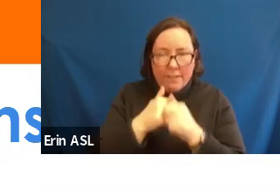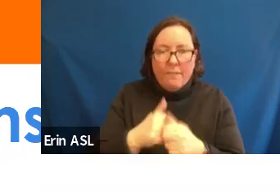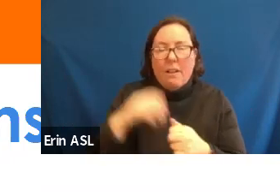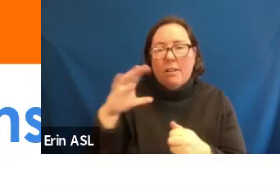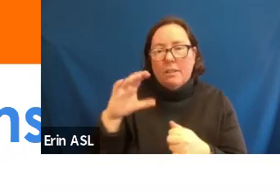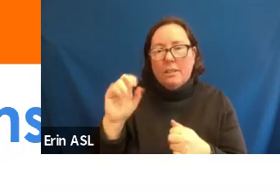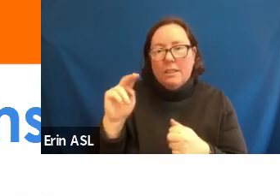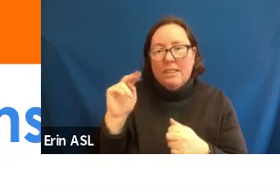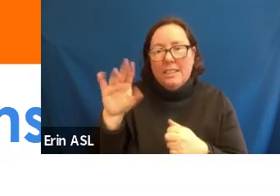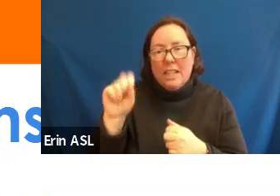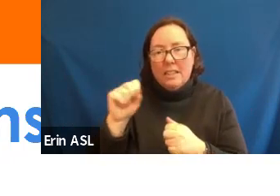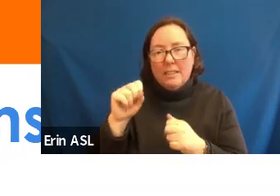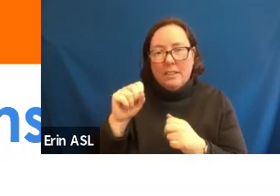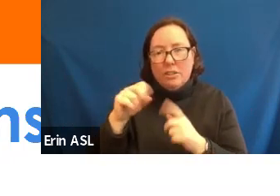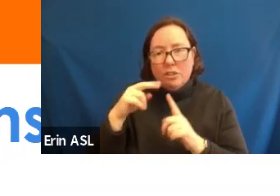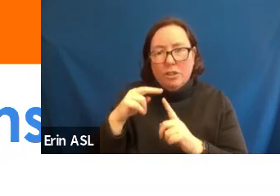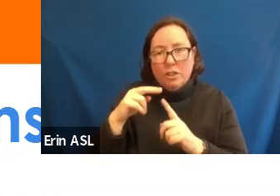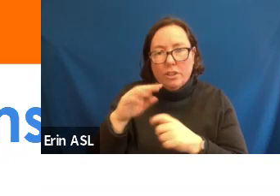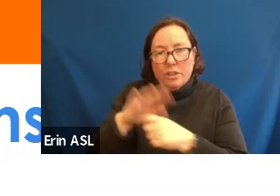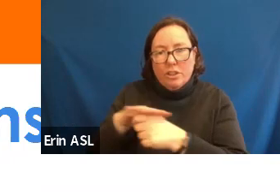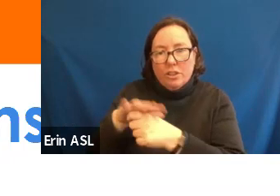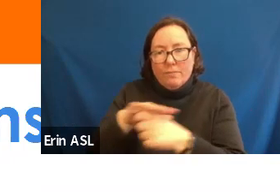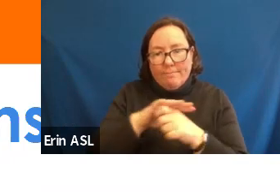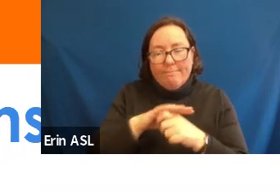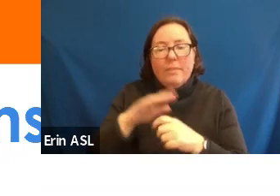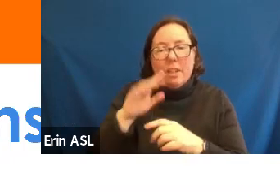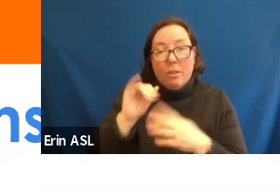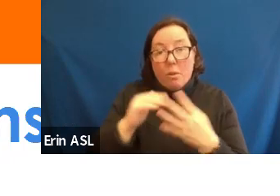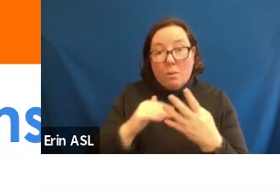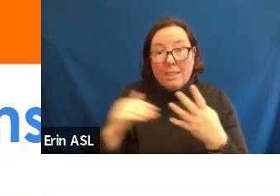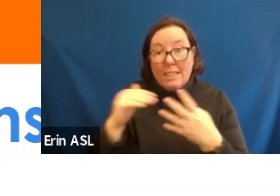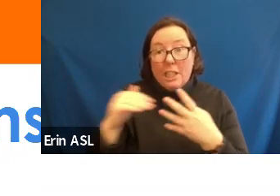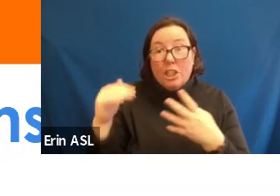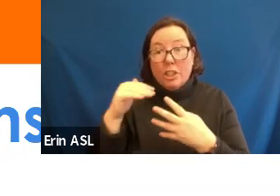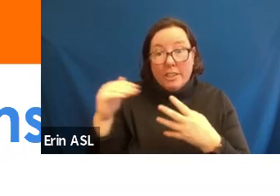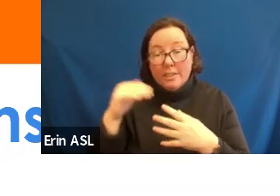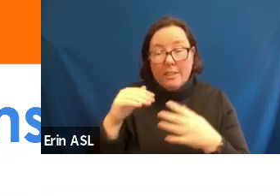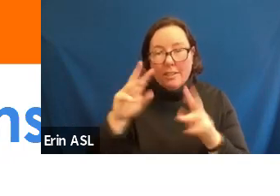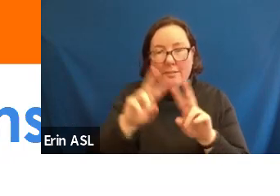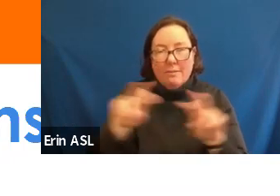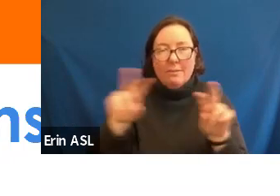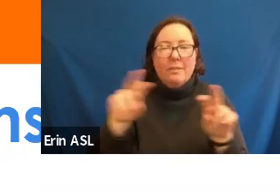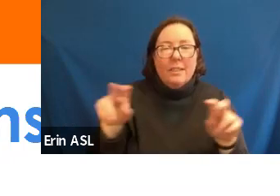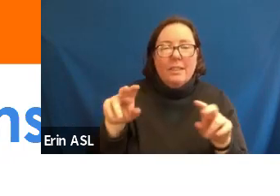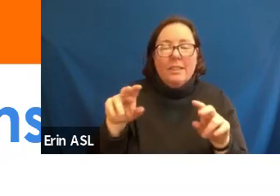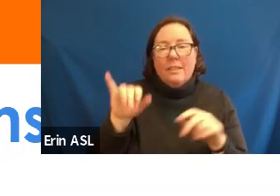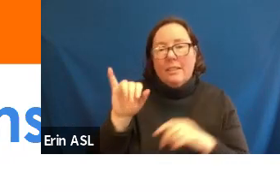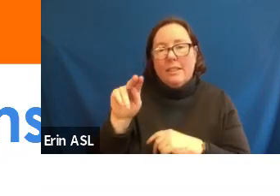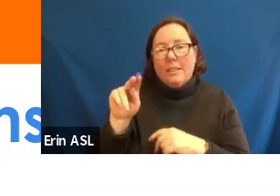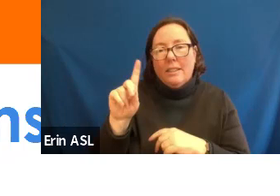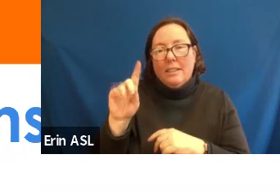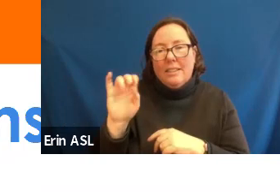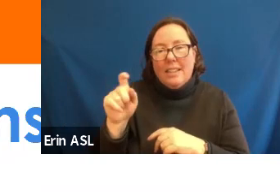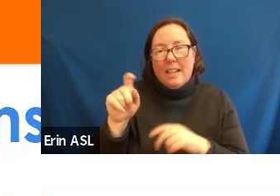in. So those tiers are determined using an index that